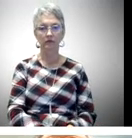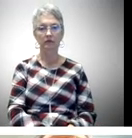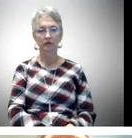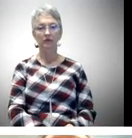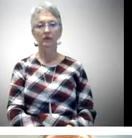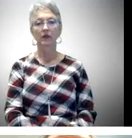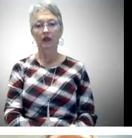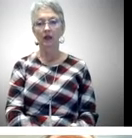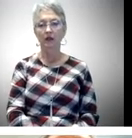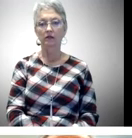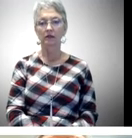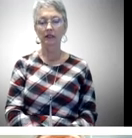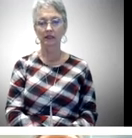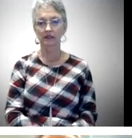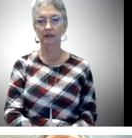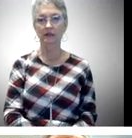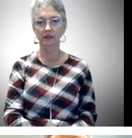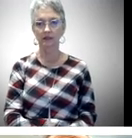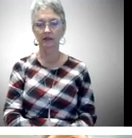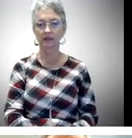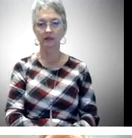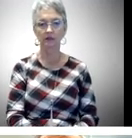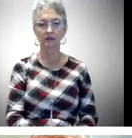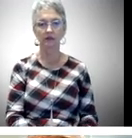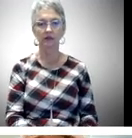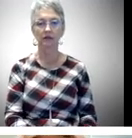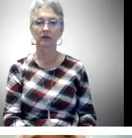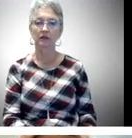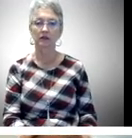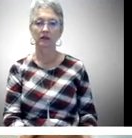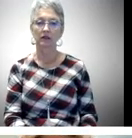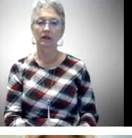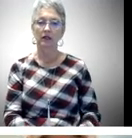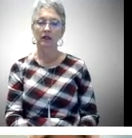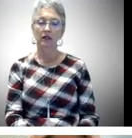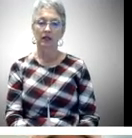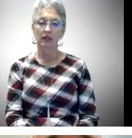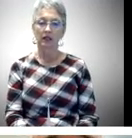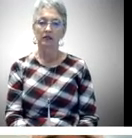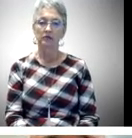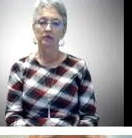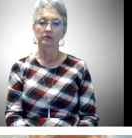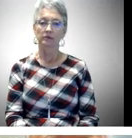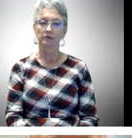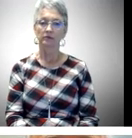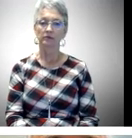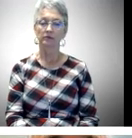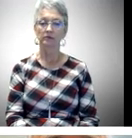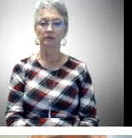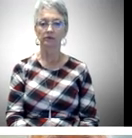slide. What are the requirements for supported decision-making? First of all, that the agreement has to